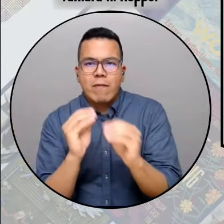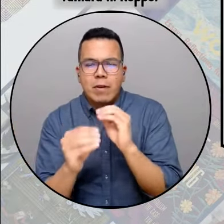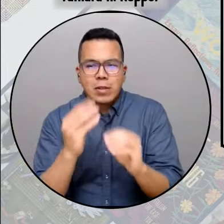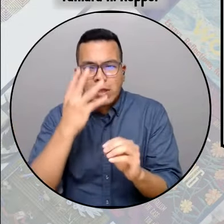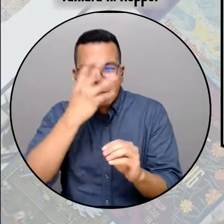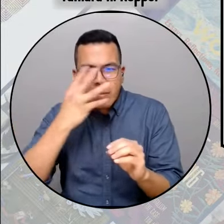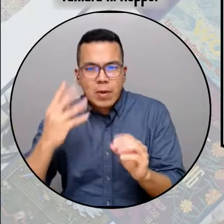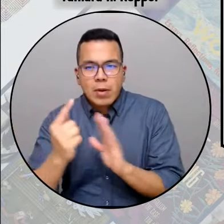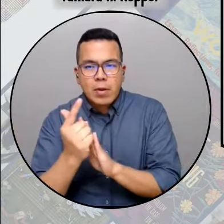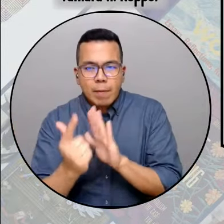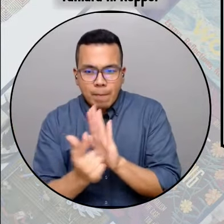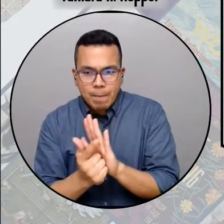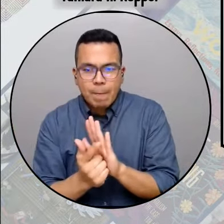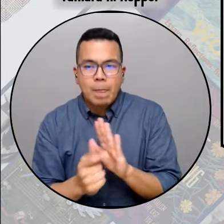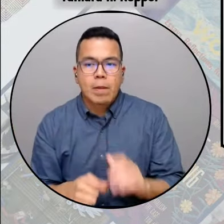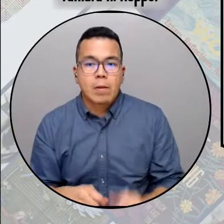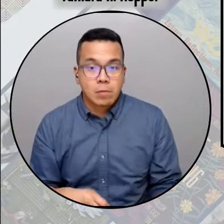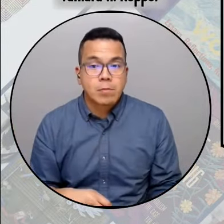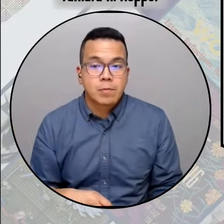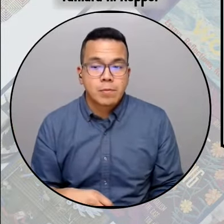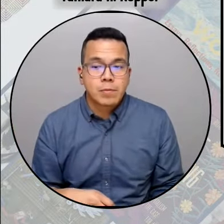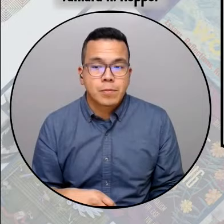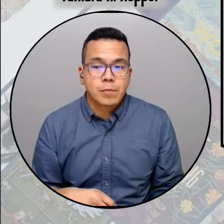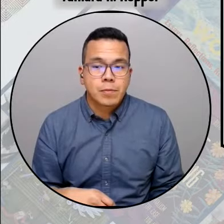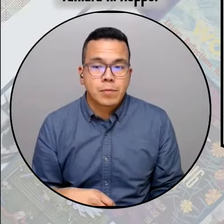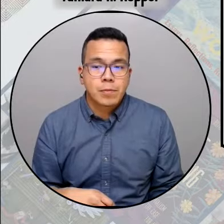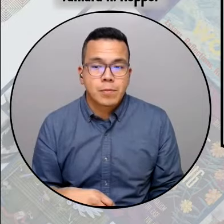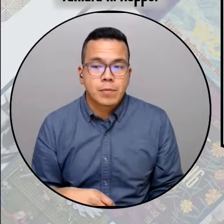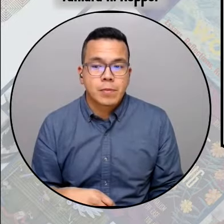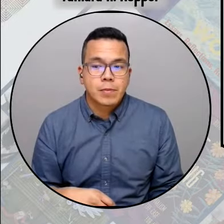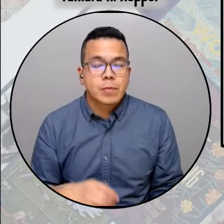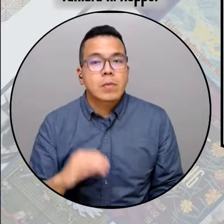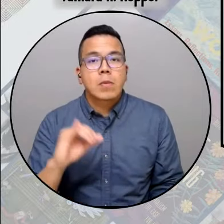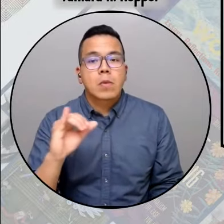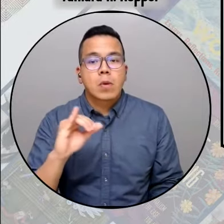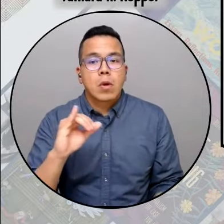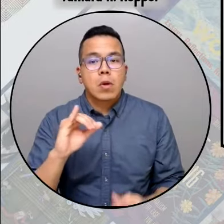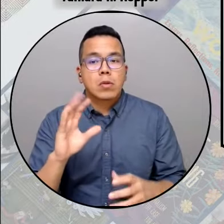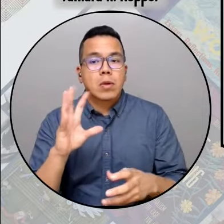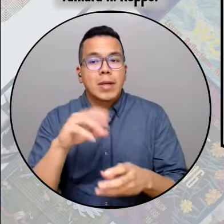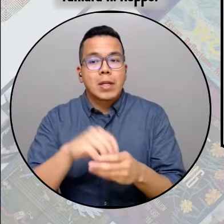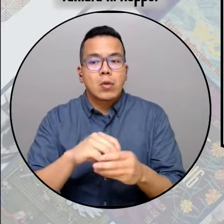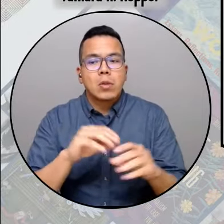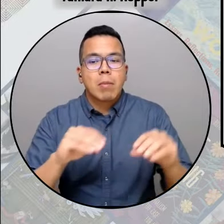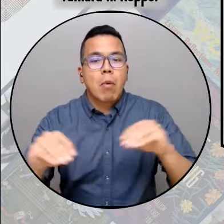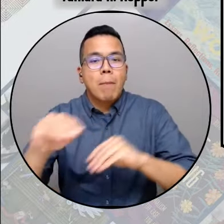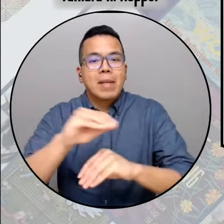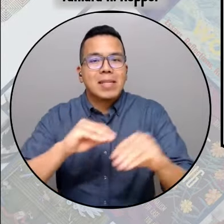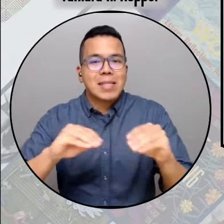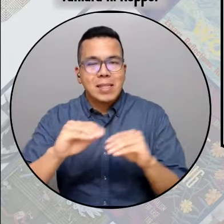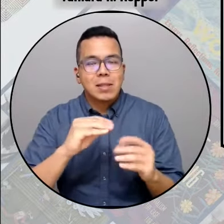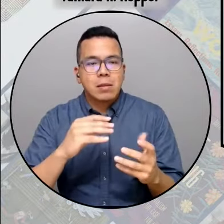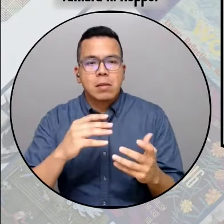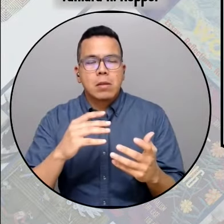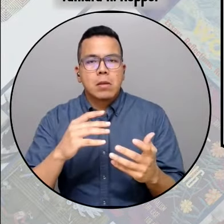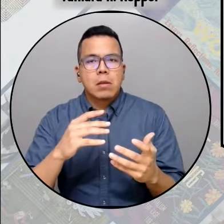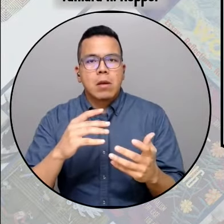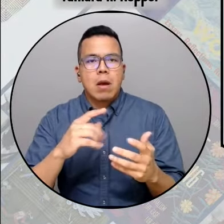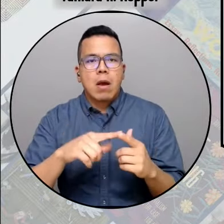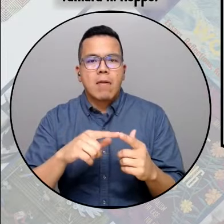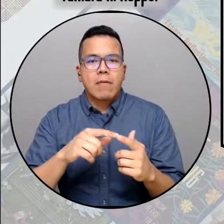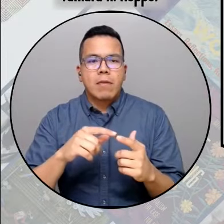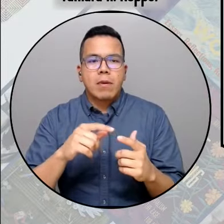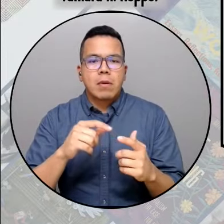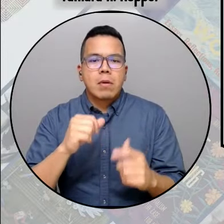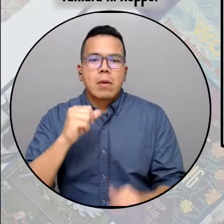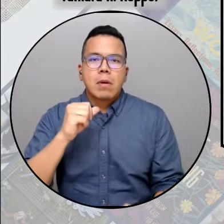Migrations, Black Interrogations, Revisioning Migrants and Mobilities Through the Critique of Anti-Blackness. And I've been invited to